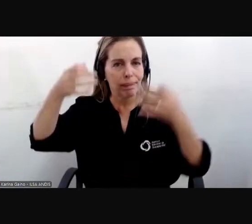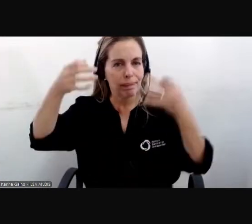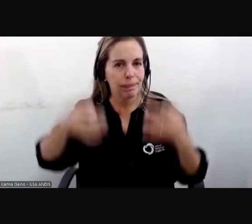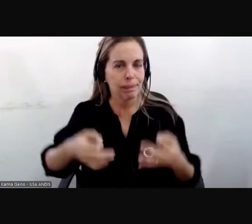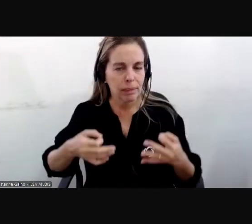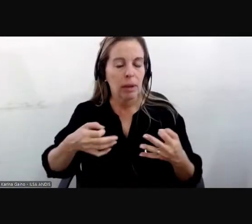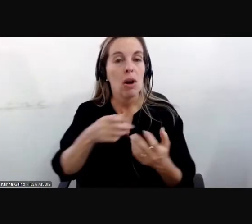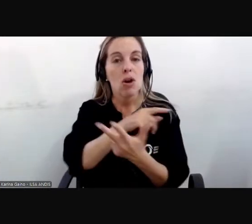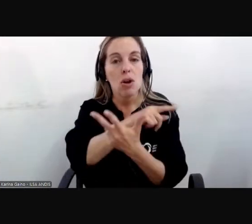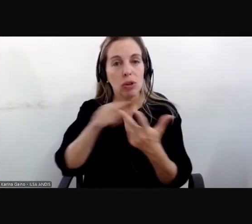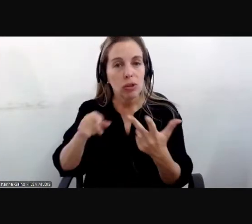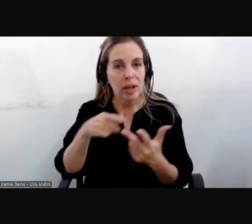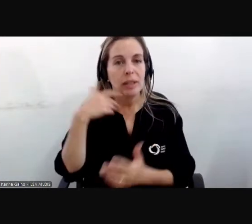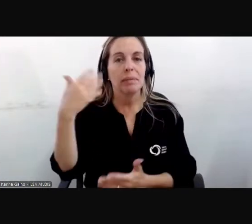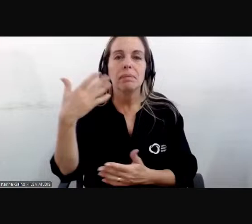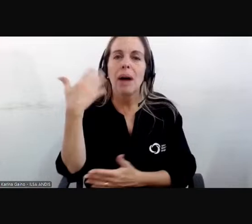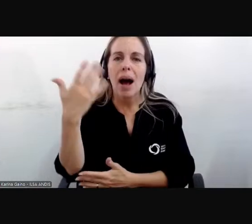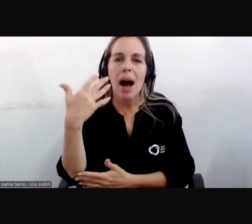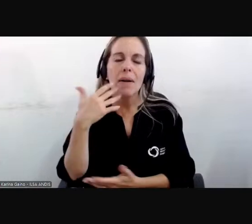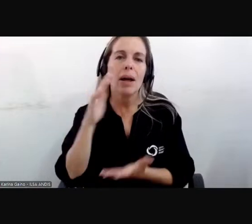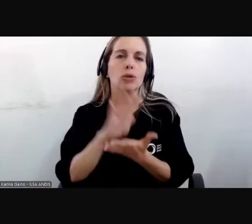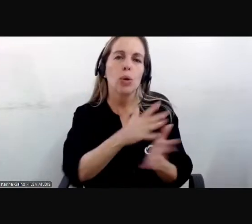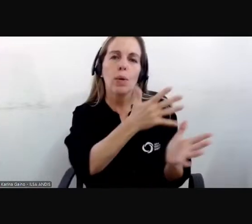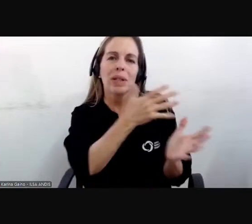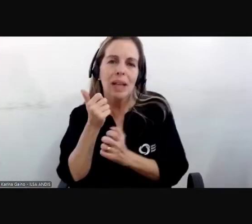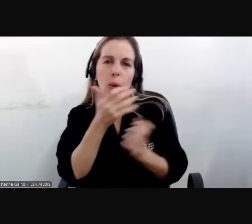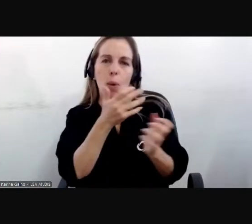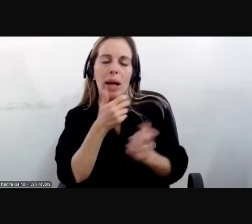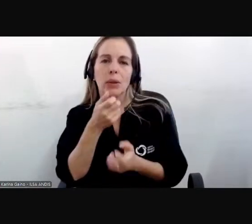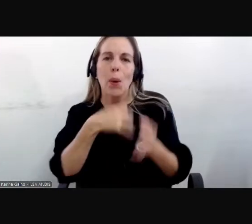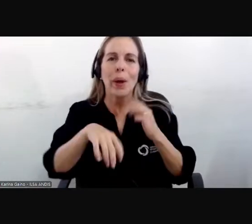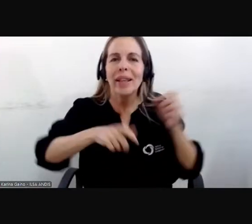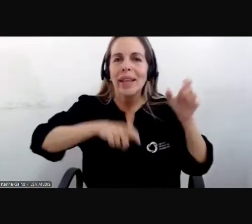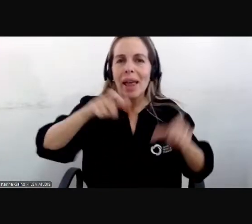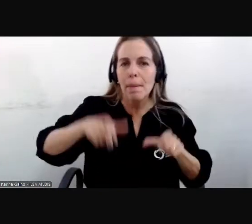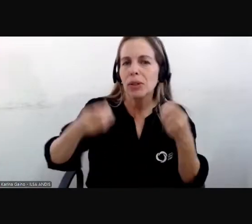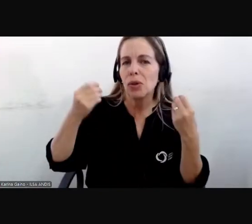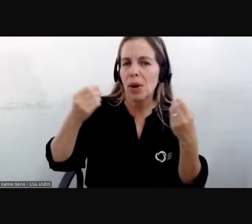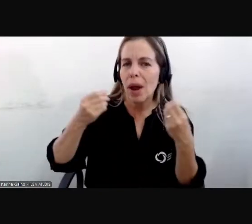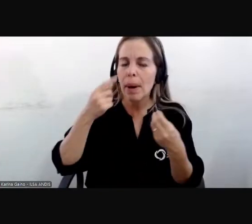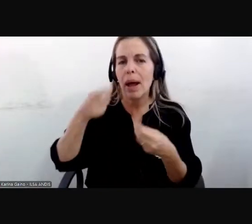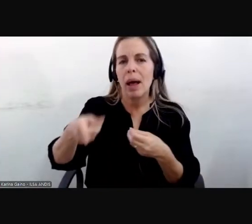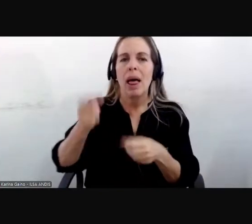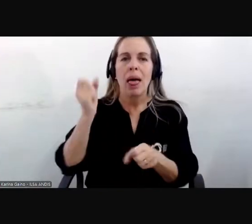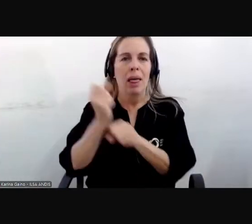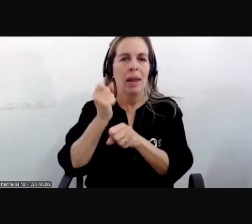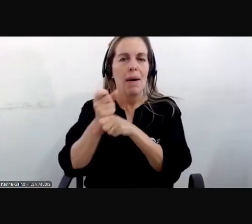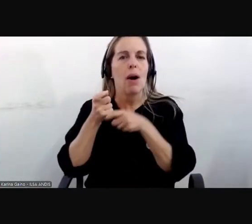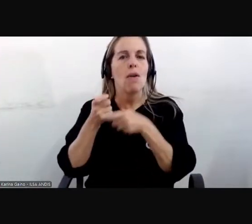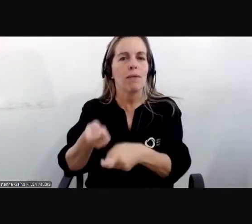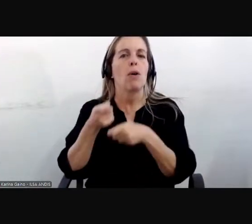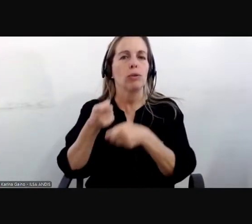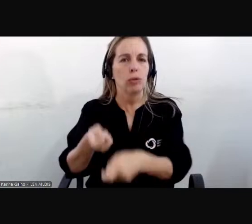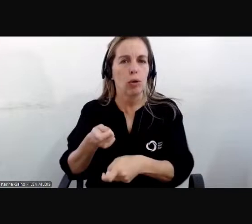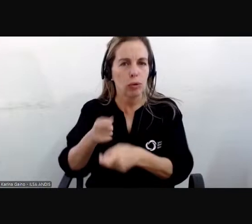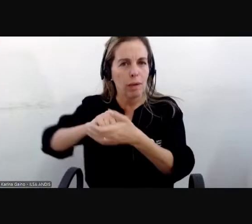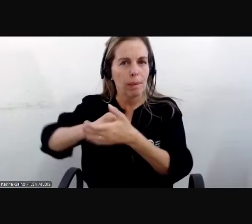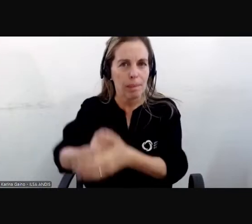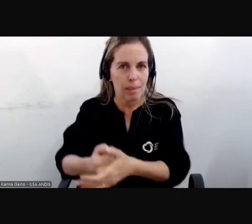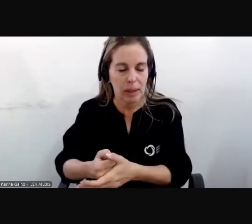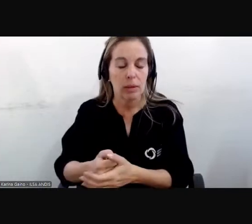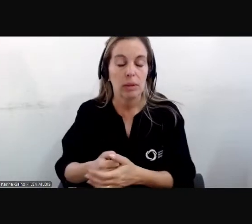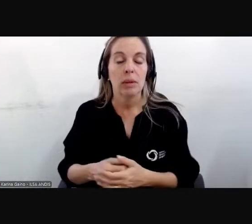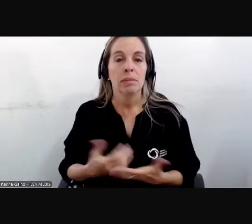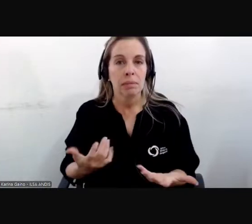guests. This panel will look into the specificities of human trafficking with the aim of labor